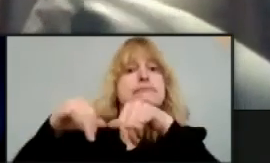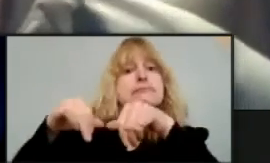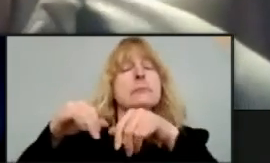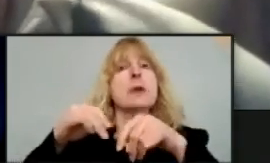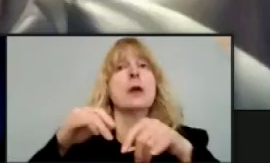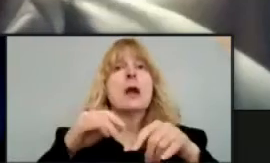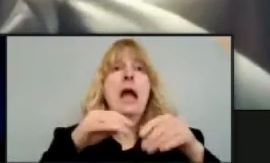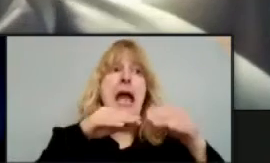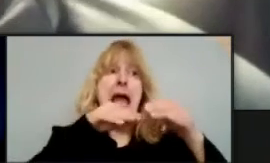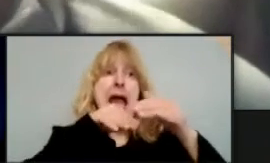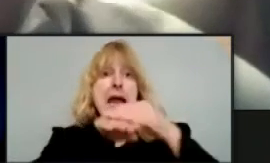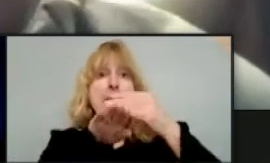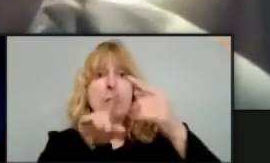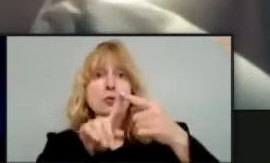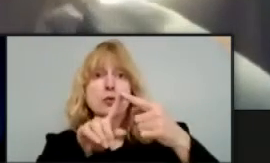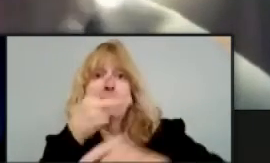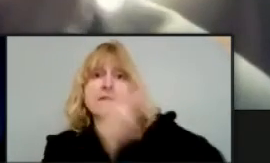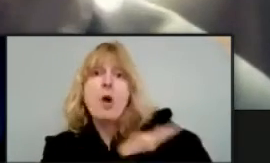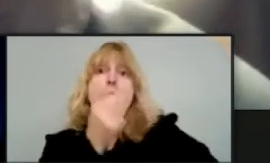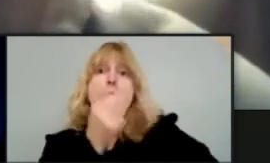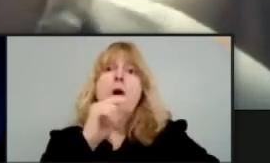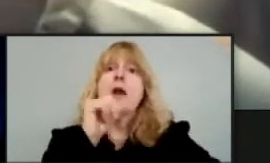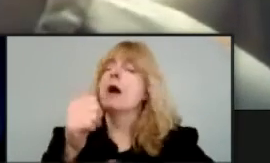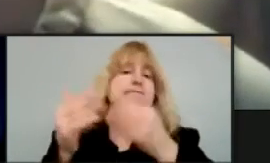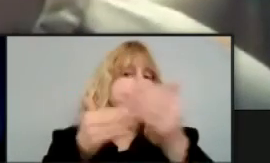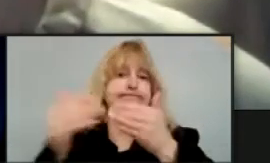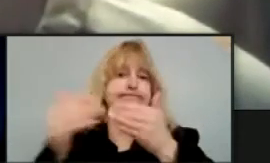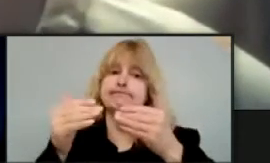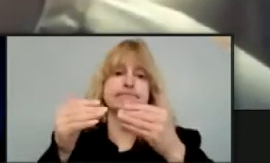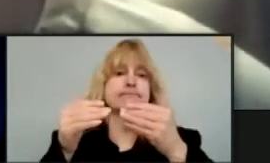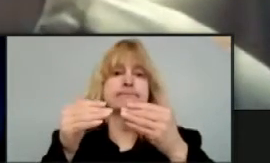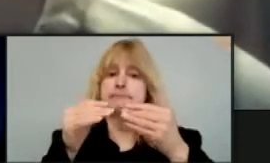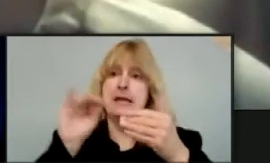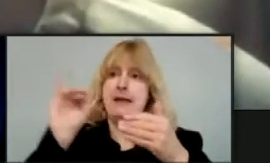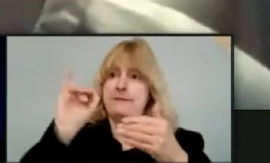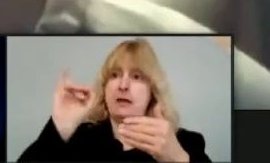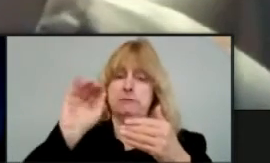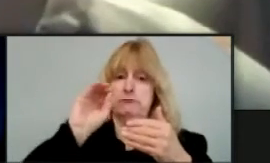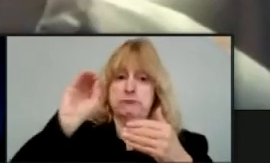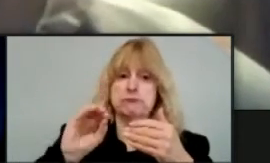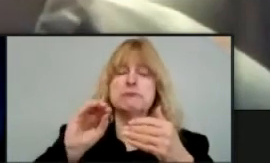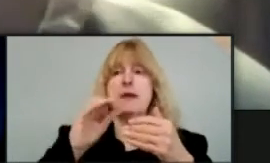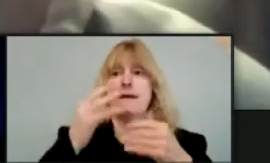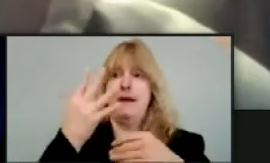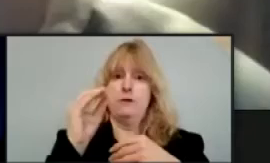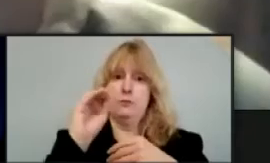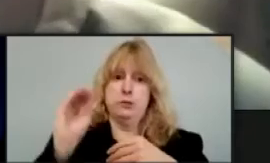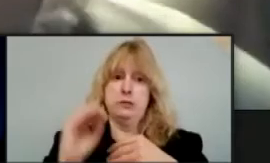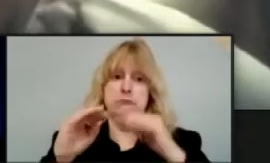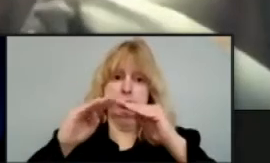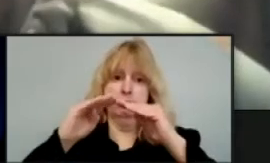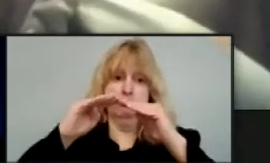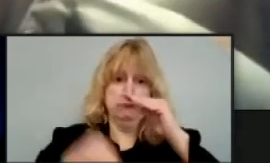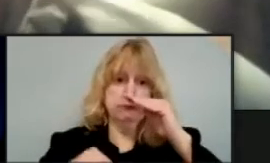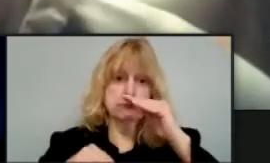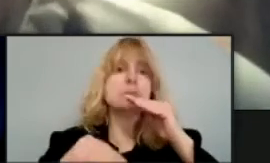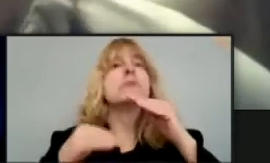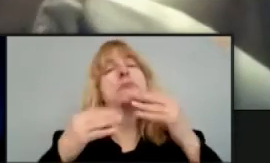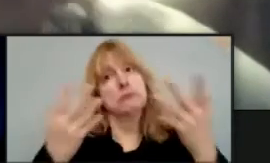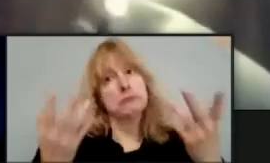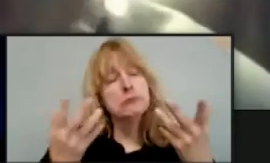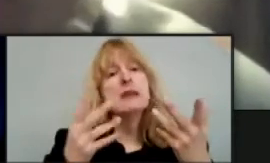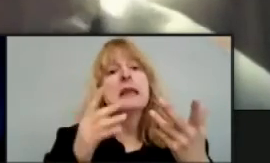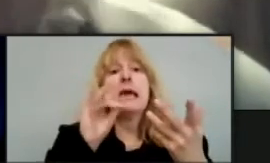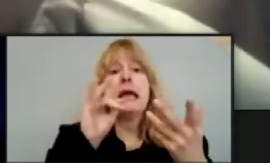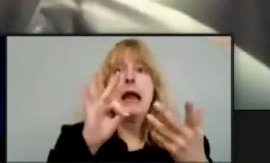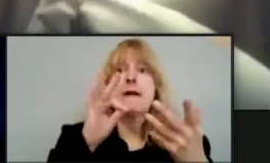initially to the vaccine doesn't change that for me. Now, once we see greater accessibility and people opt in or